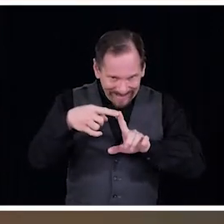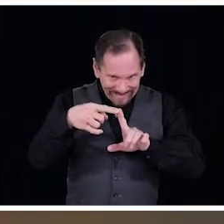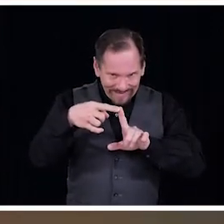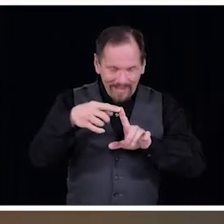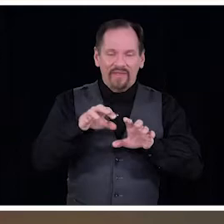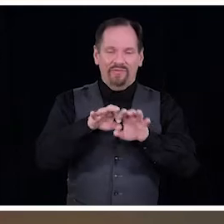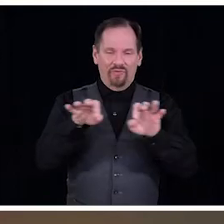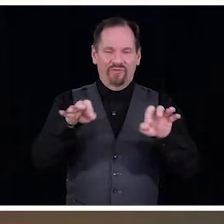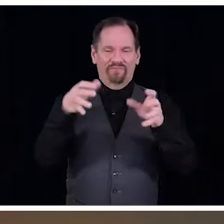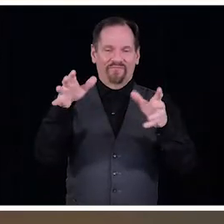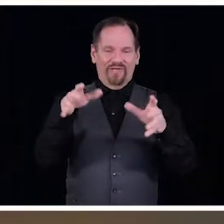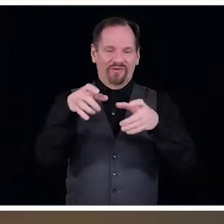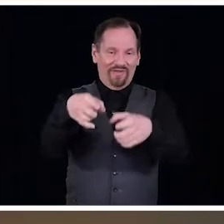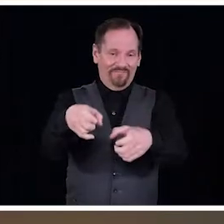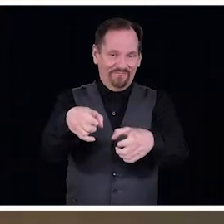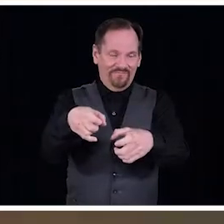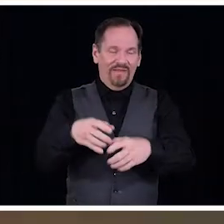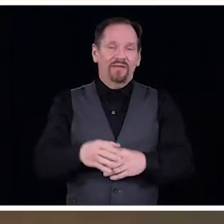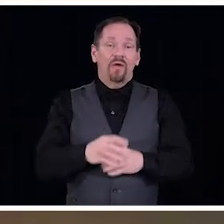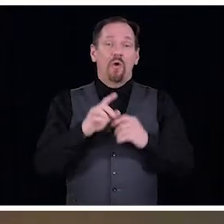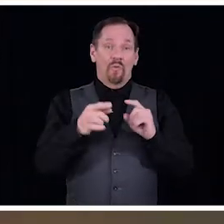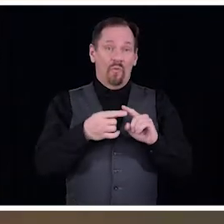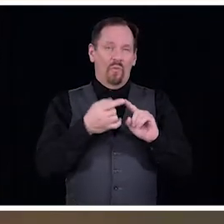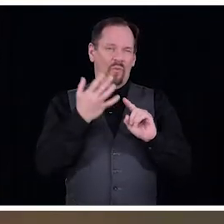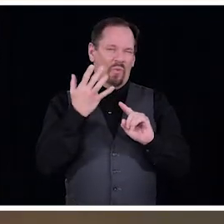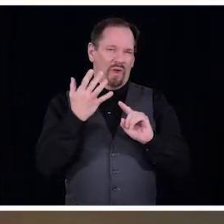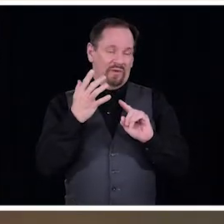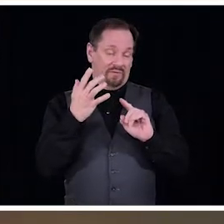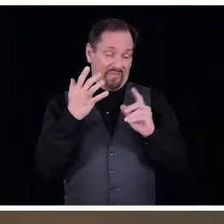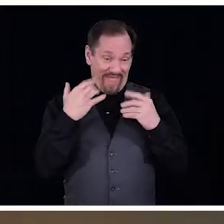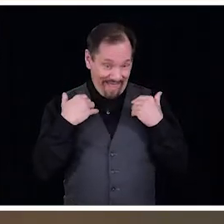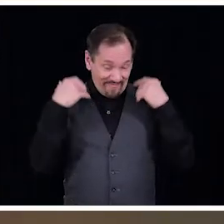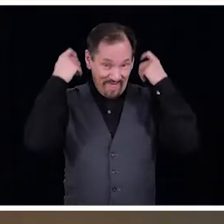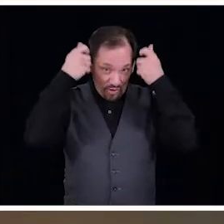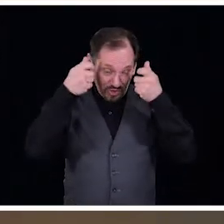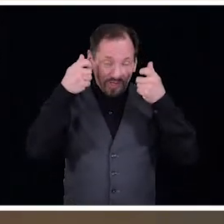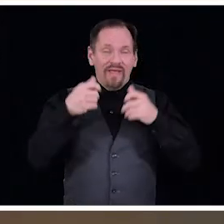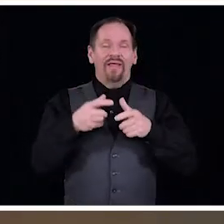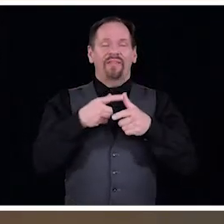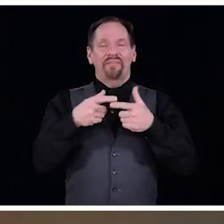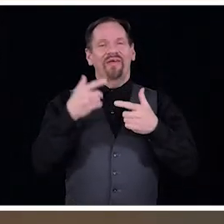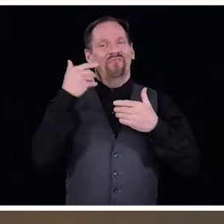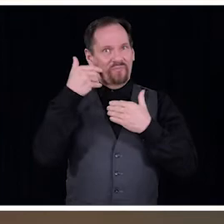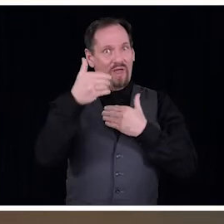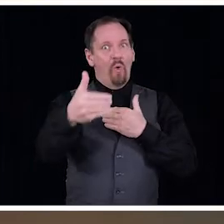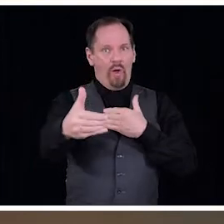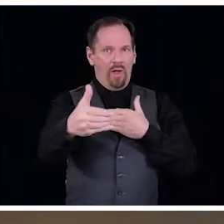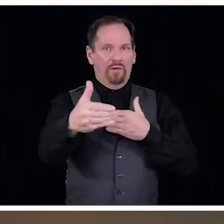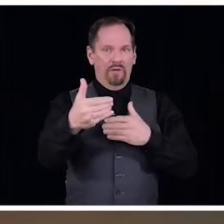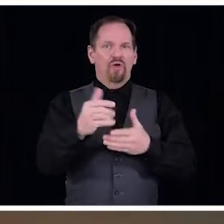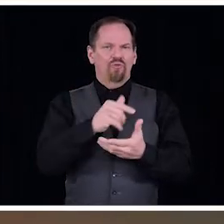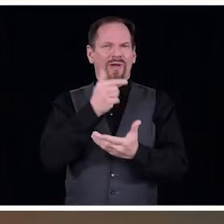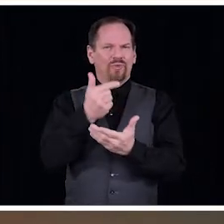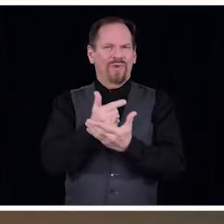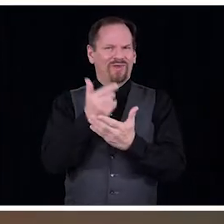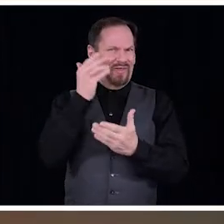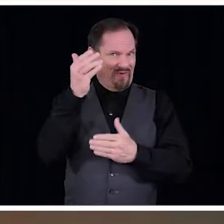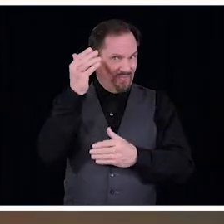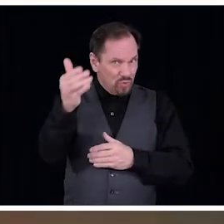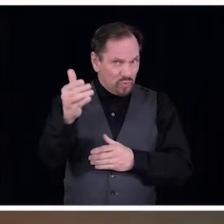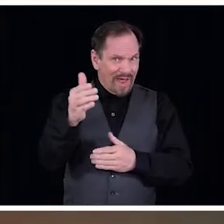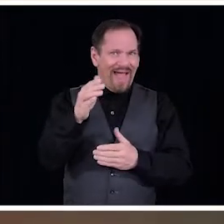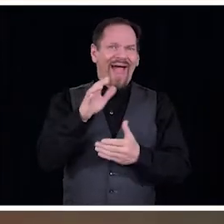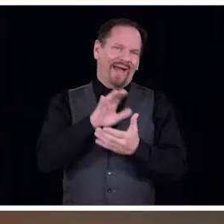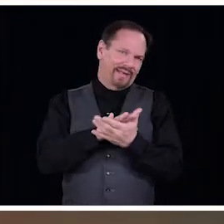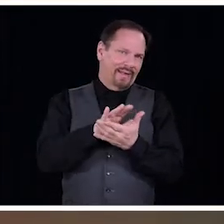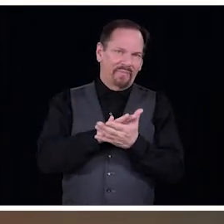include a hooding ceremony. Once hooded, a scholar may wear the hood in future academic exercises to symbolize both the degree